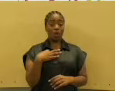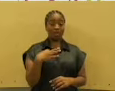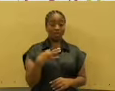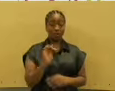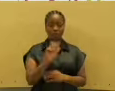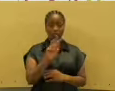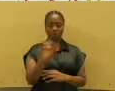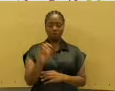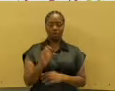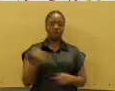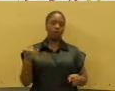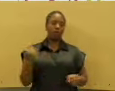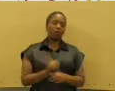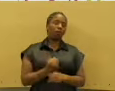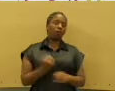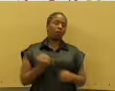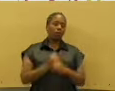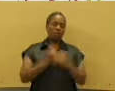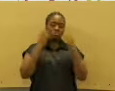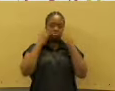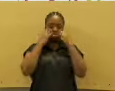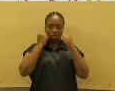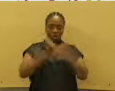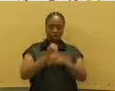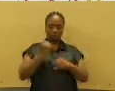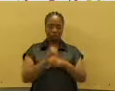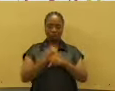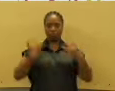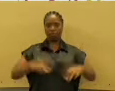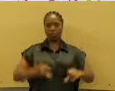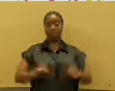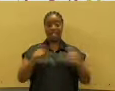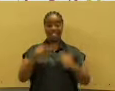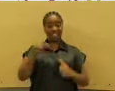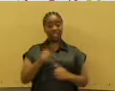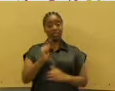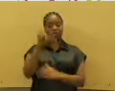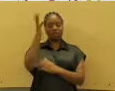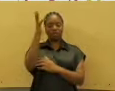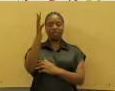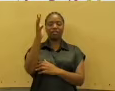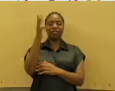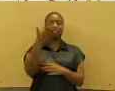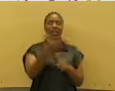team do a great job. And this presentation was actually